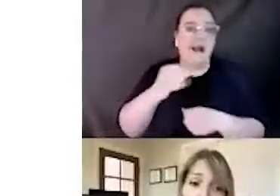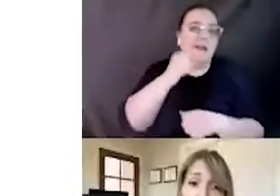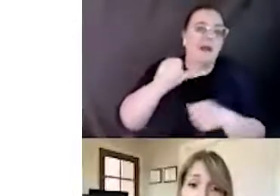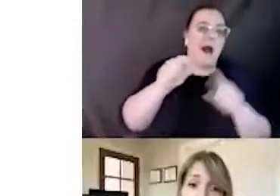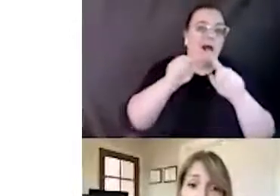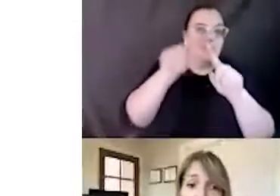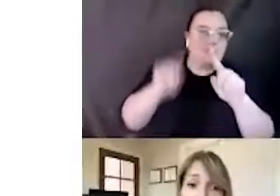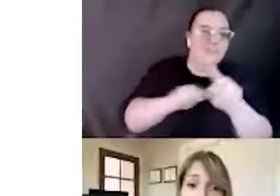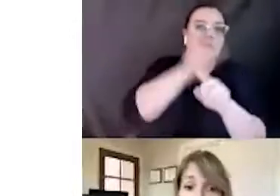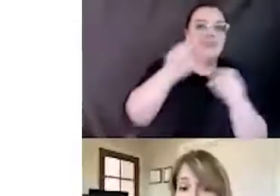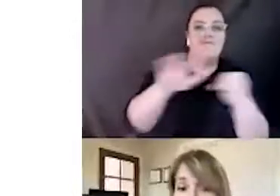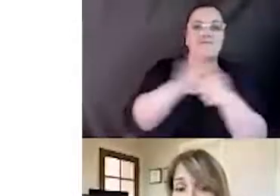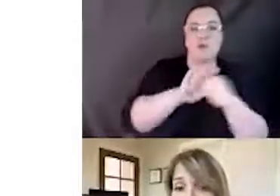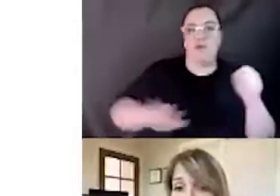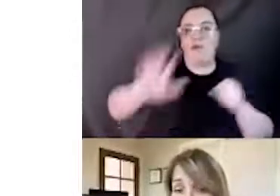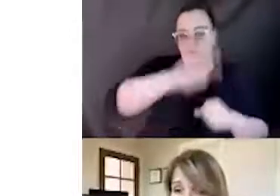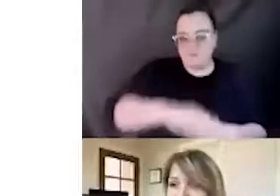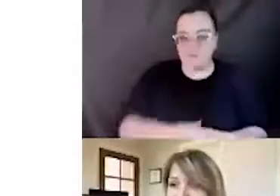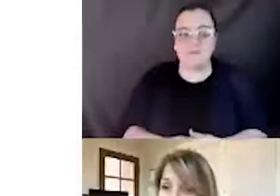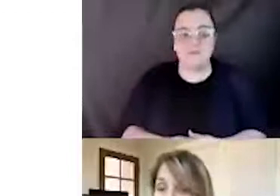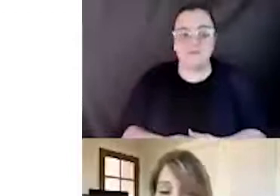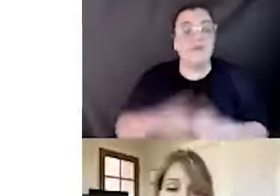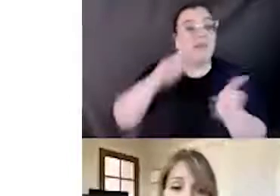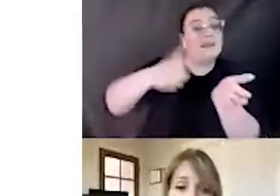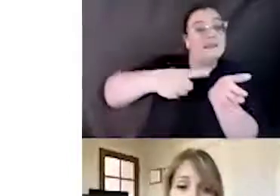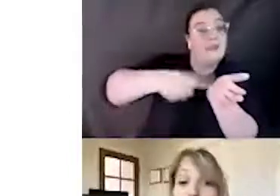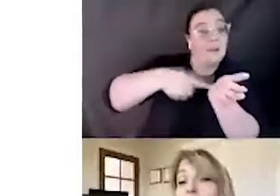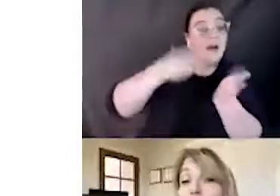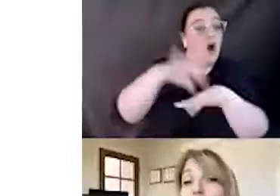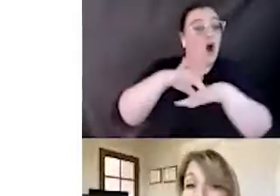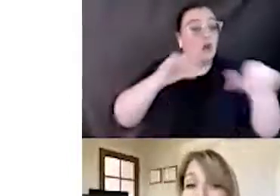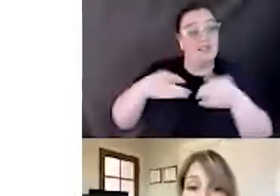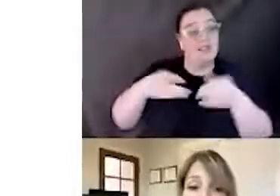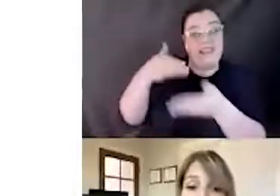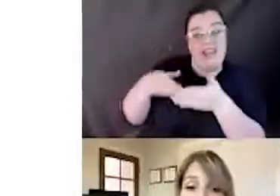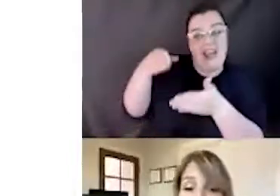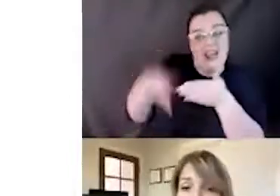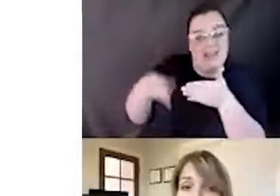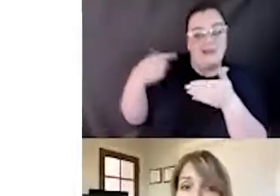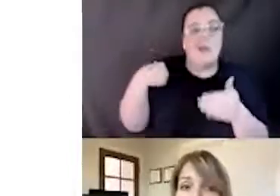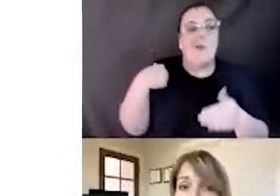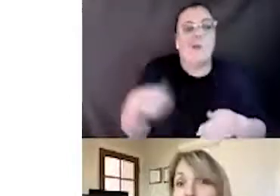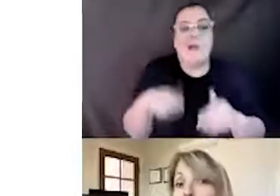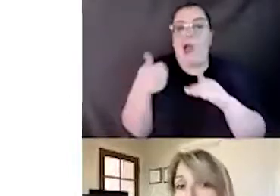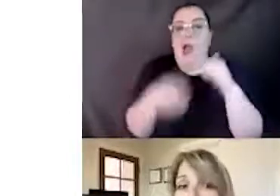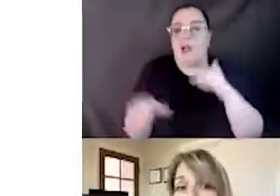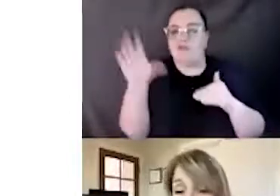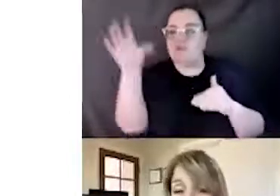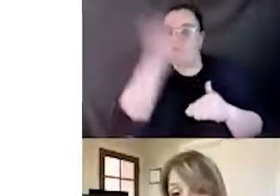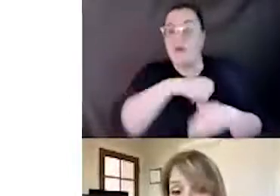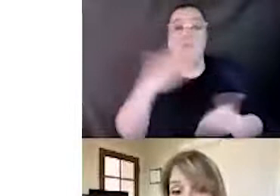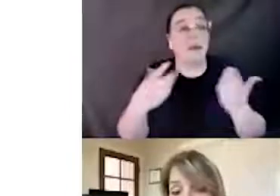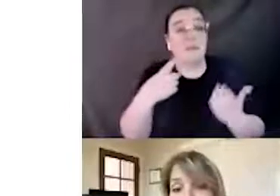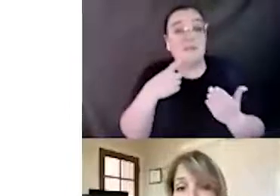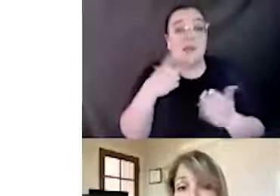Now, sometimes for these earthquakes, when they're at the edge of our network, we underestimate the magnitude. So we say it's smaller than it